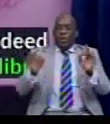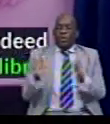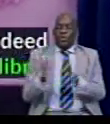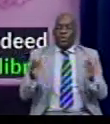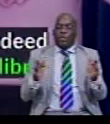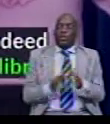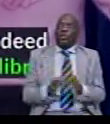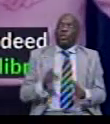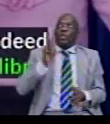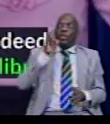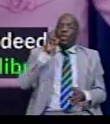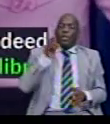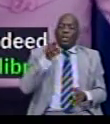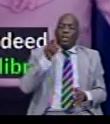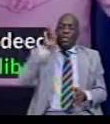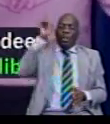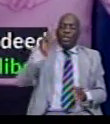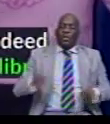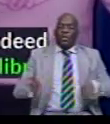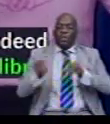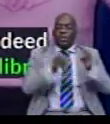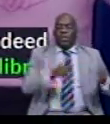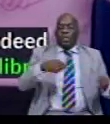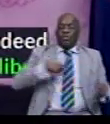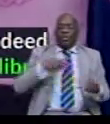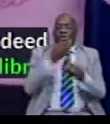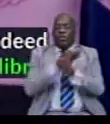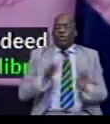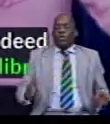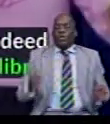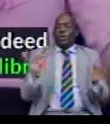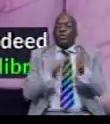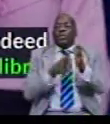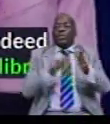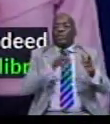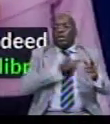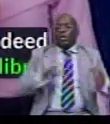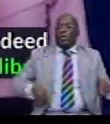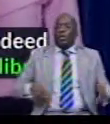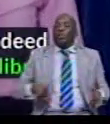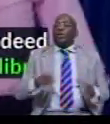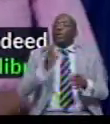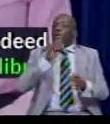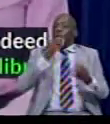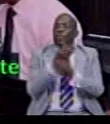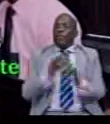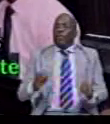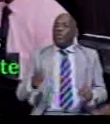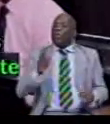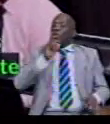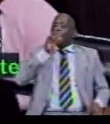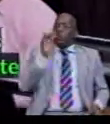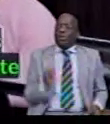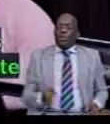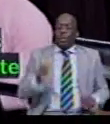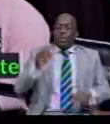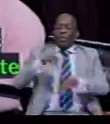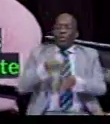free. Praise the Lord, free indeed. Touching Jesus.